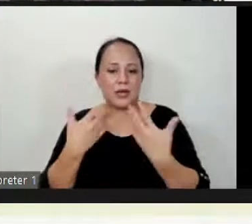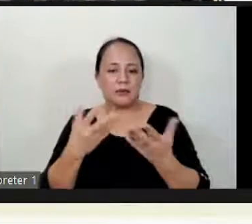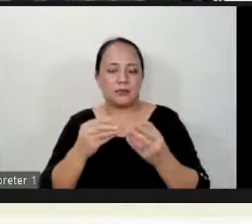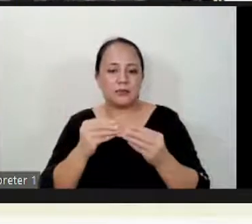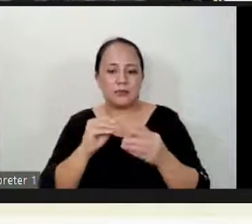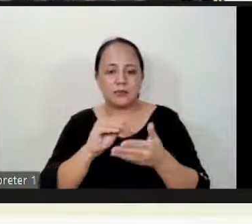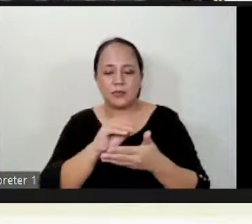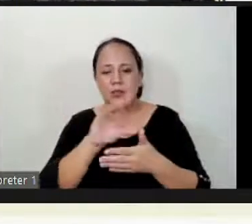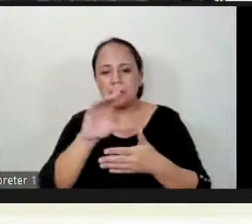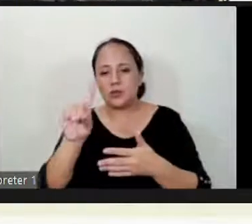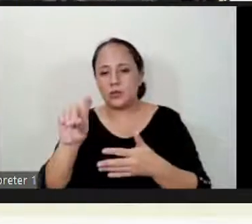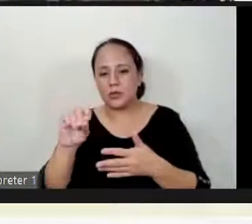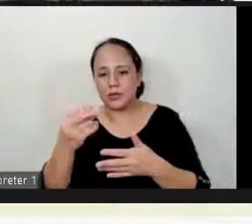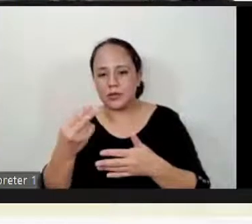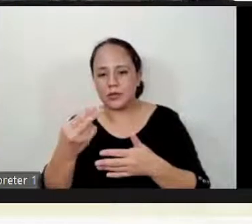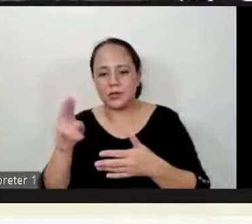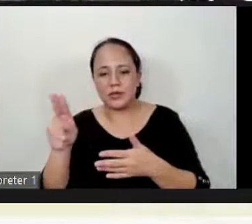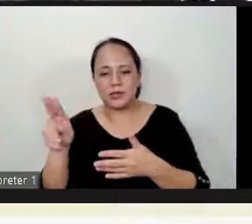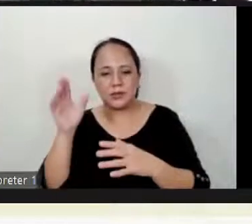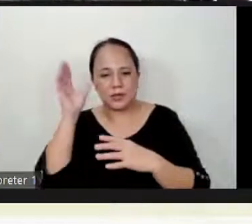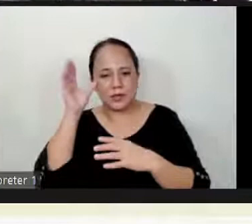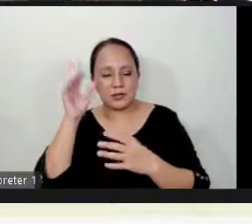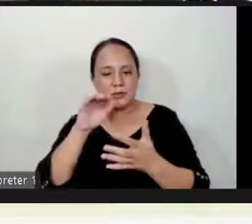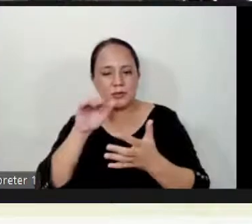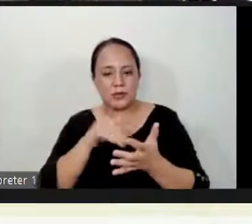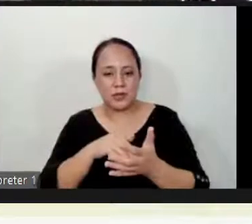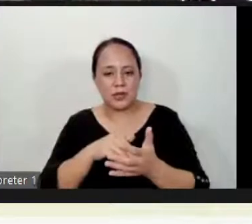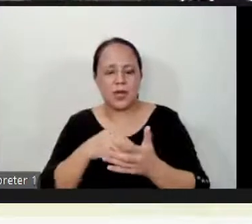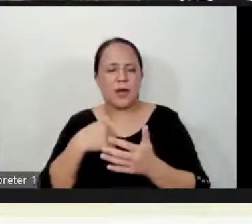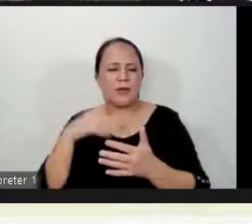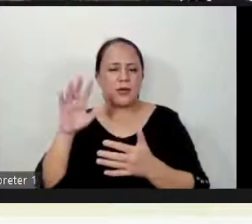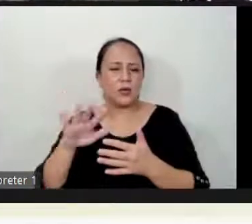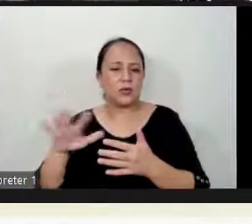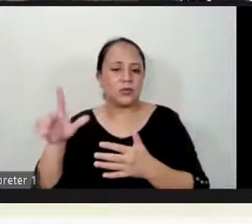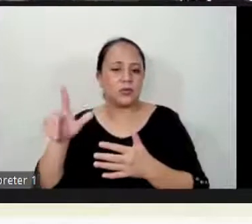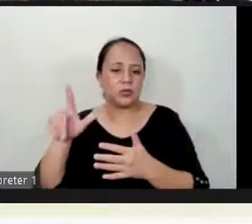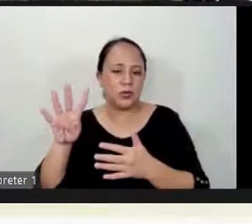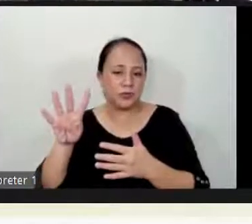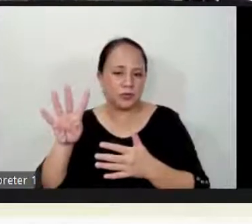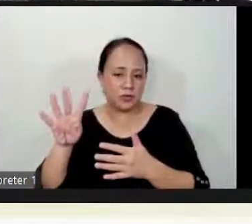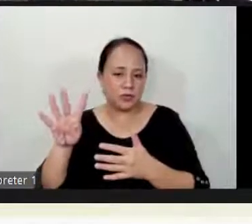designated by DOH as cancer centers. There are about 24